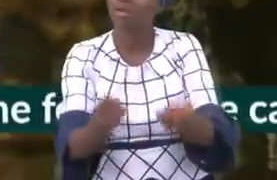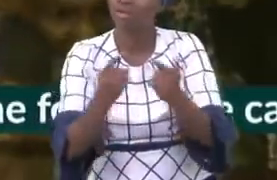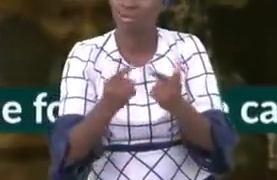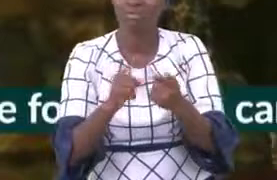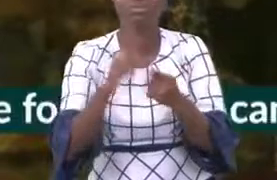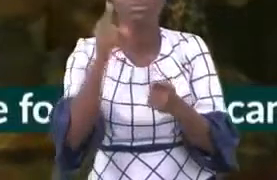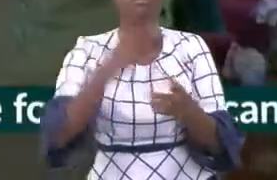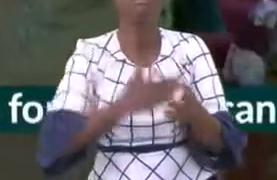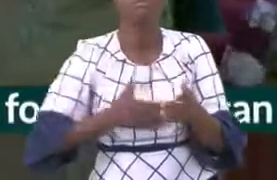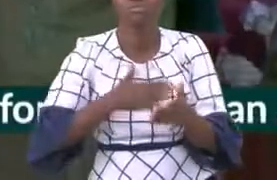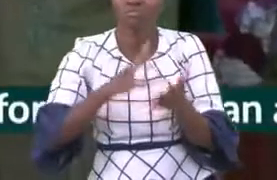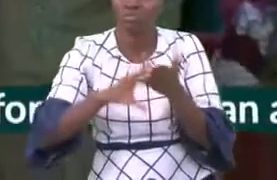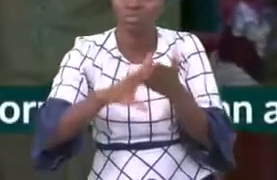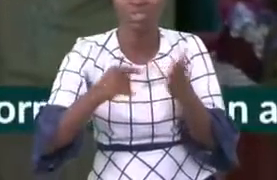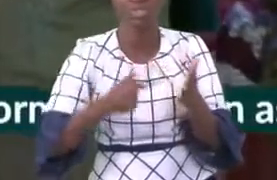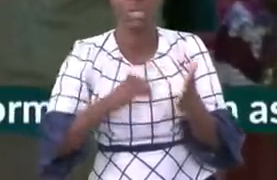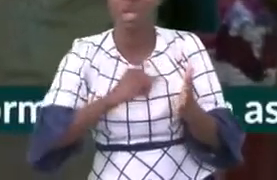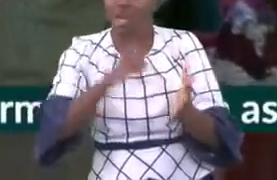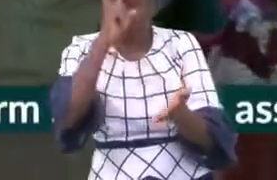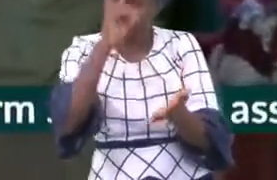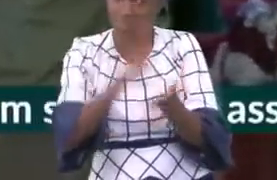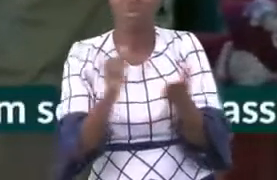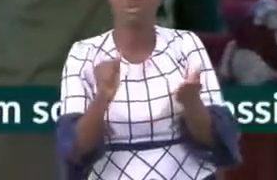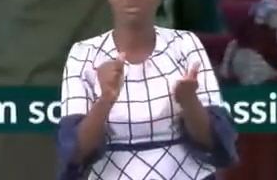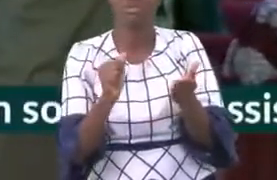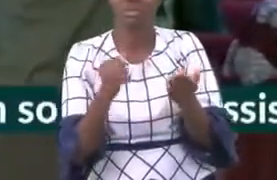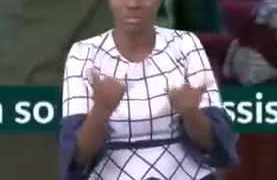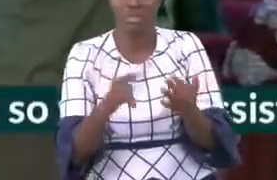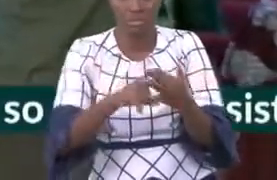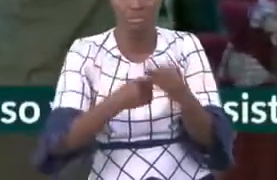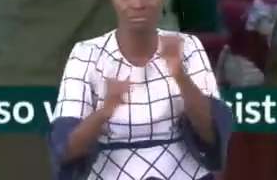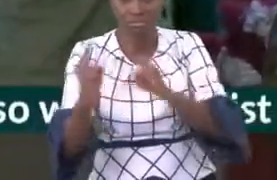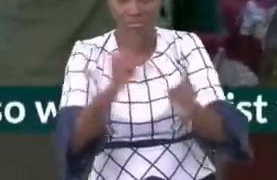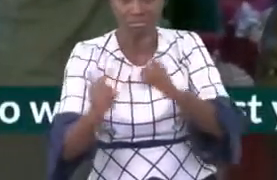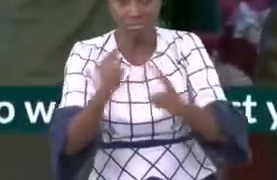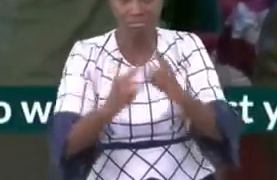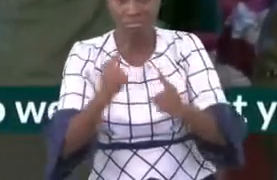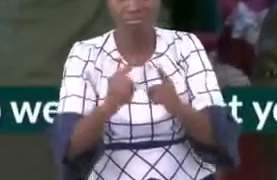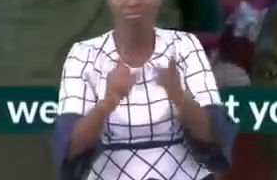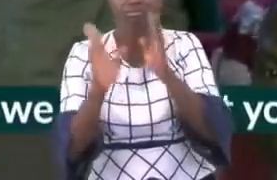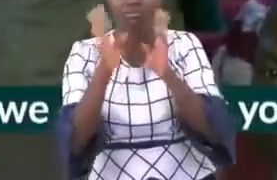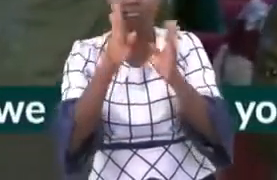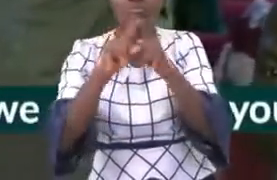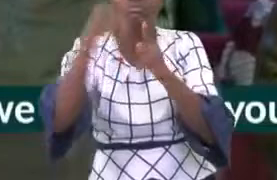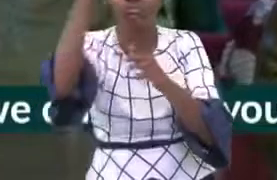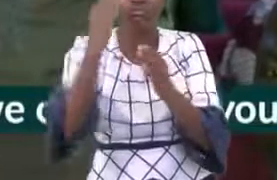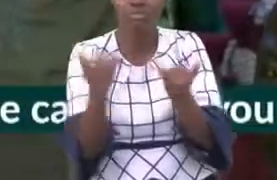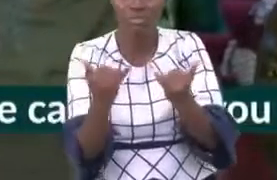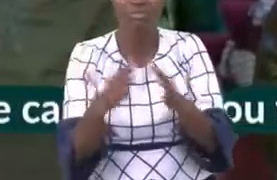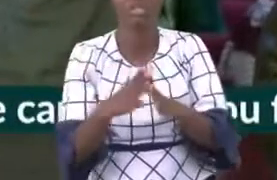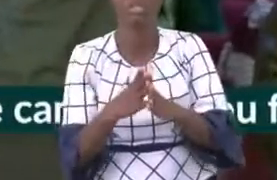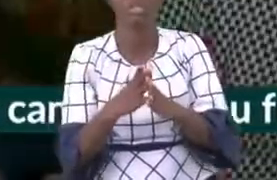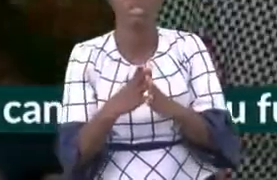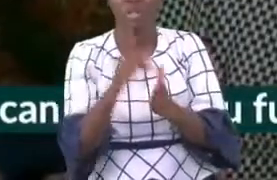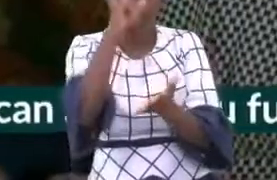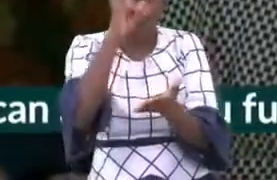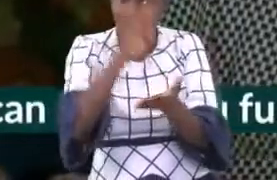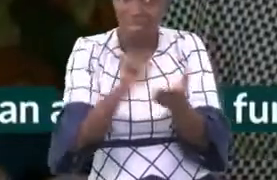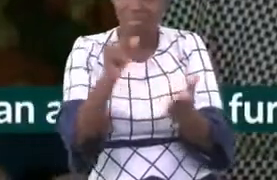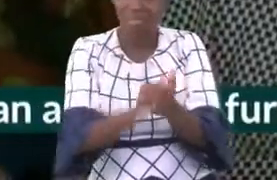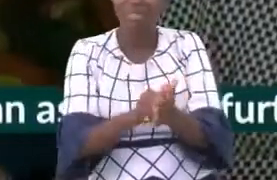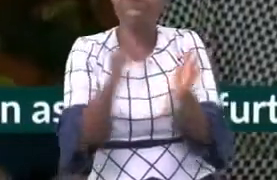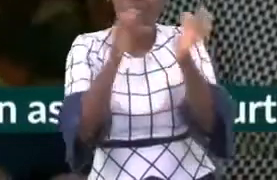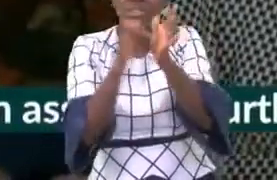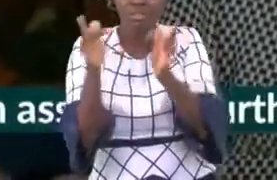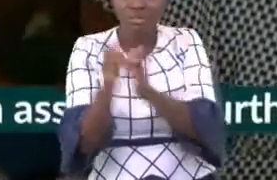that. I believe. Tell him. I believe that Jesus died for me so that all my sins